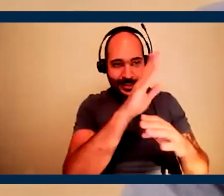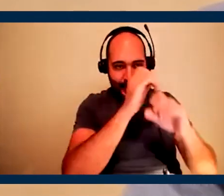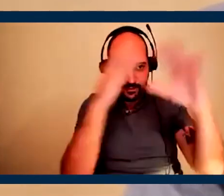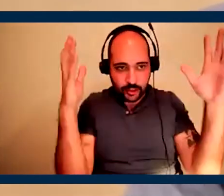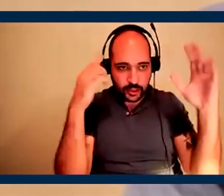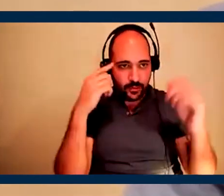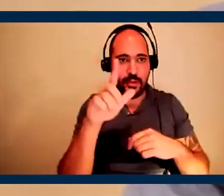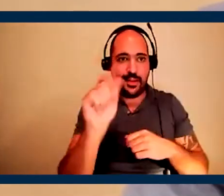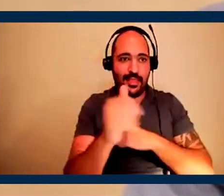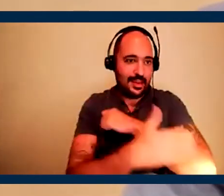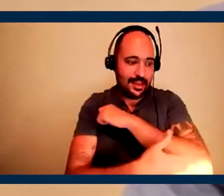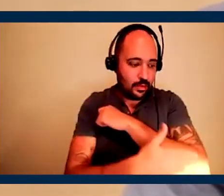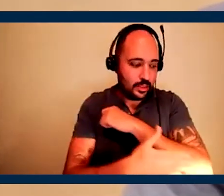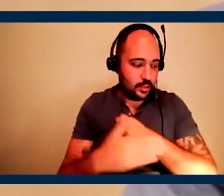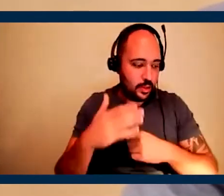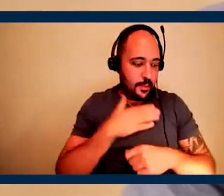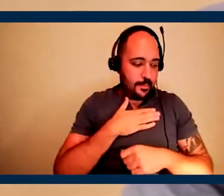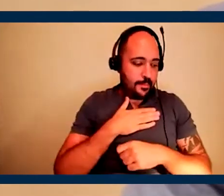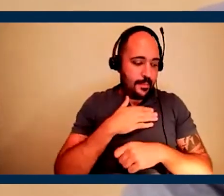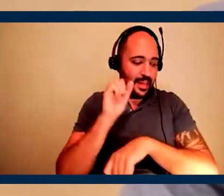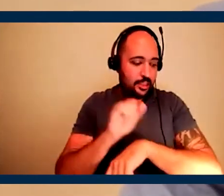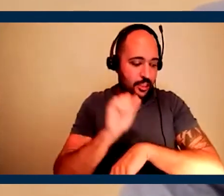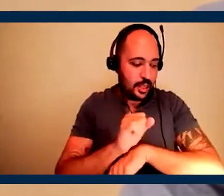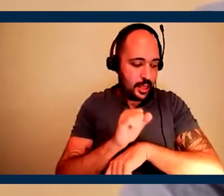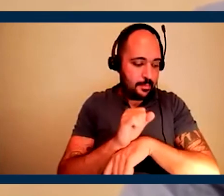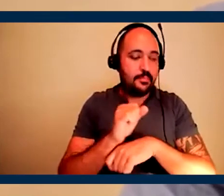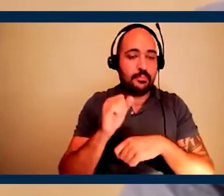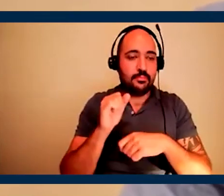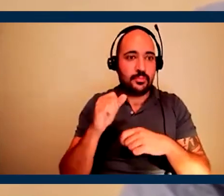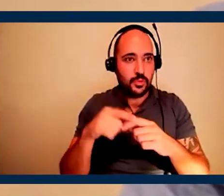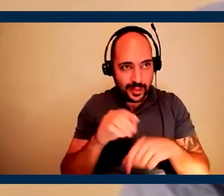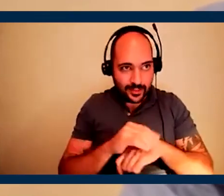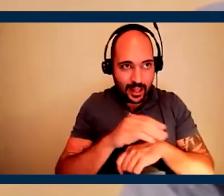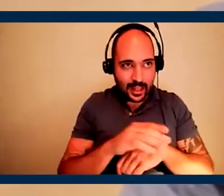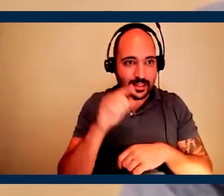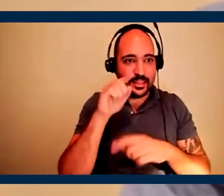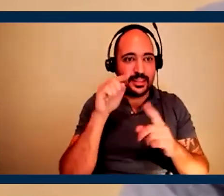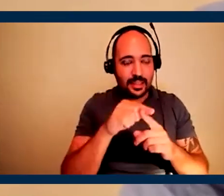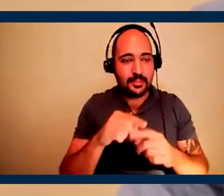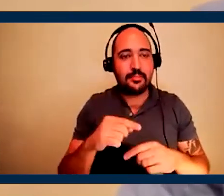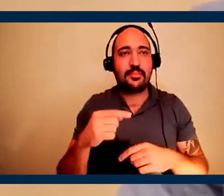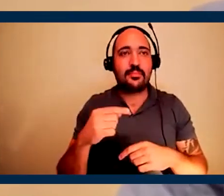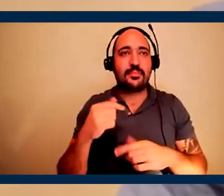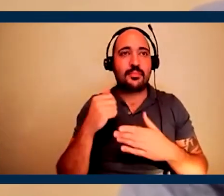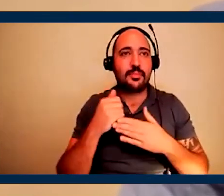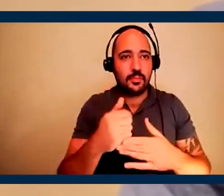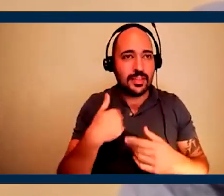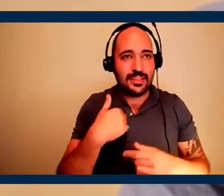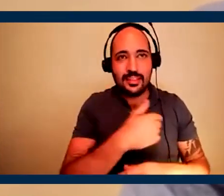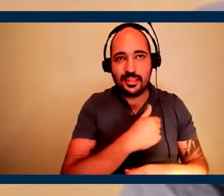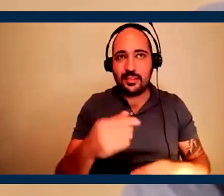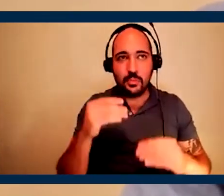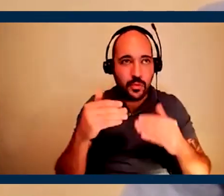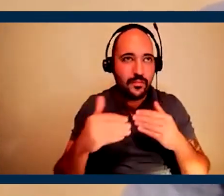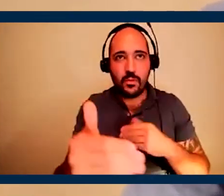my job is to help advise him the best that I can to help make the decisions to help us move forward. I think in